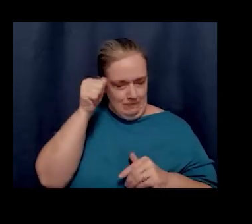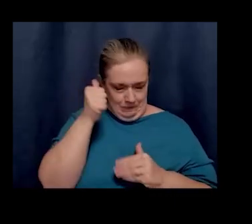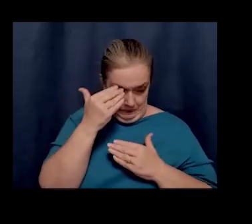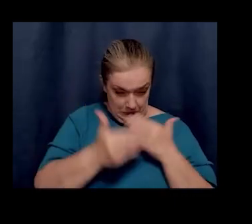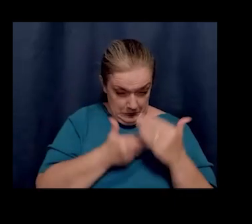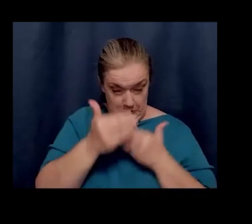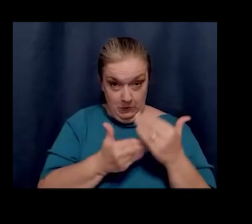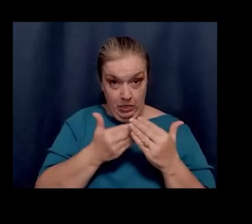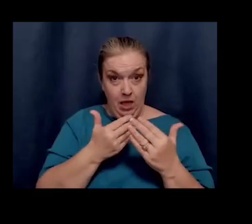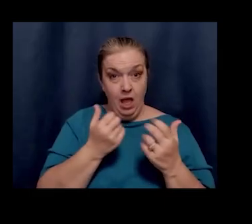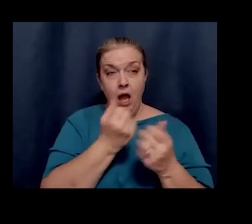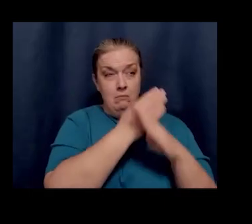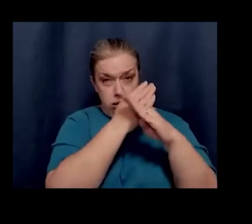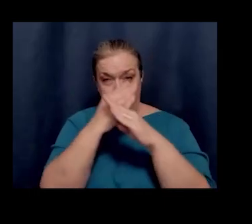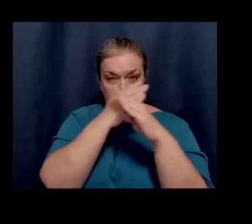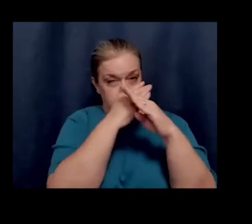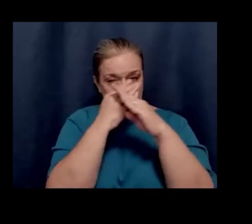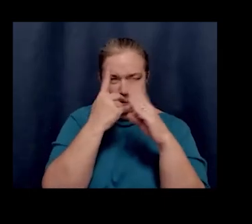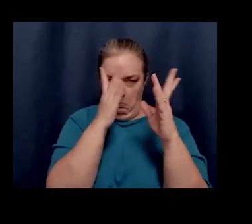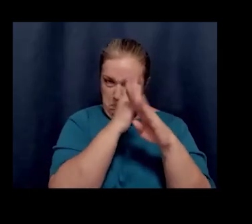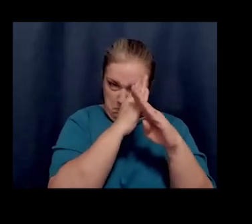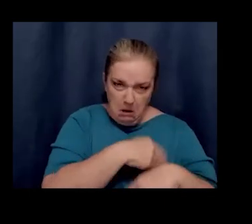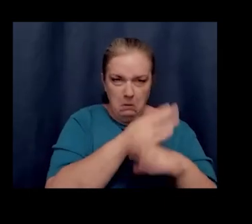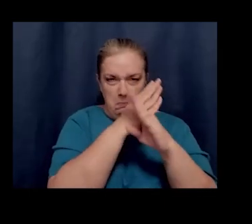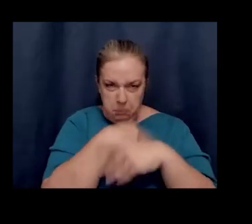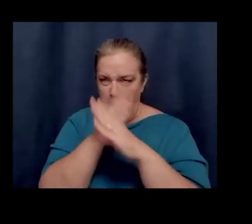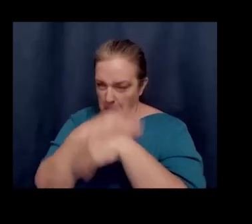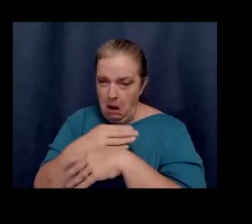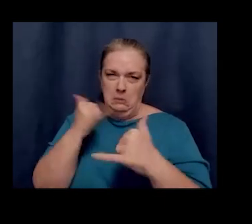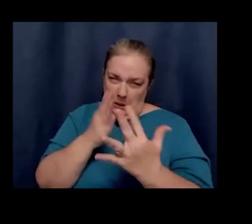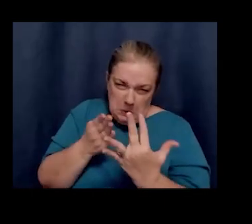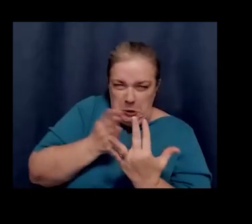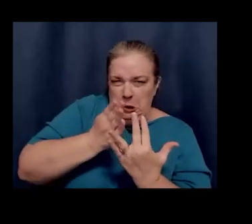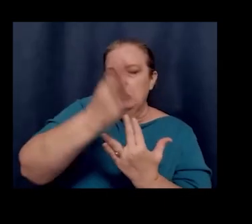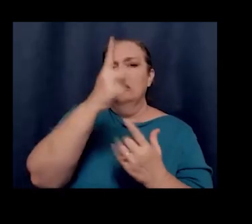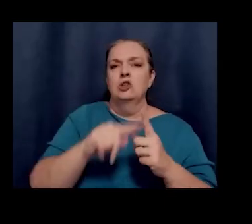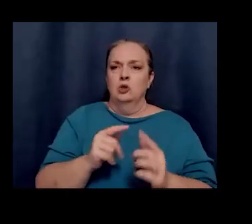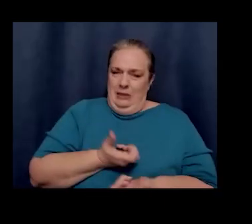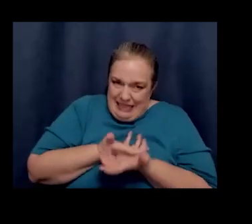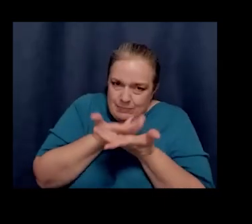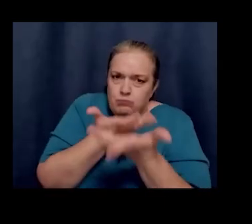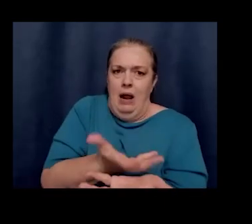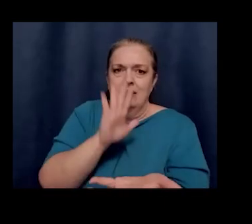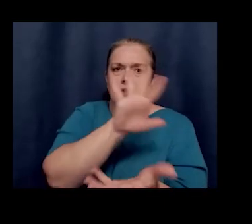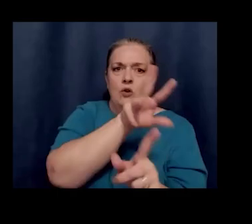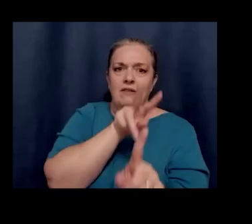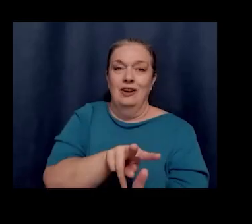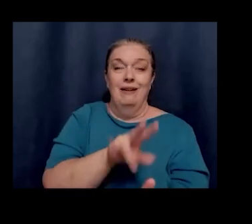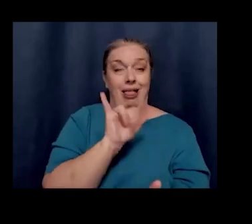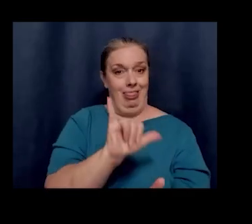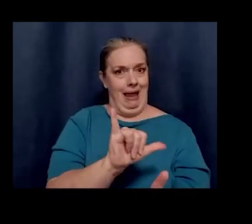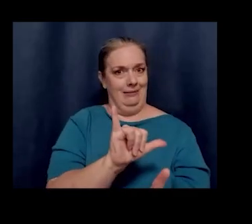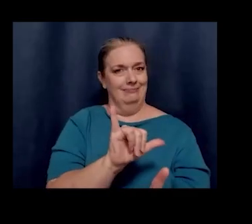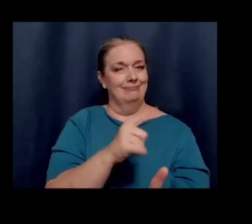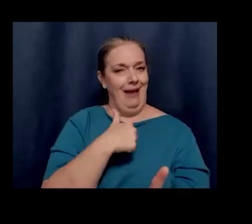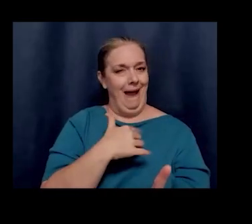a means to express her unique creative voice, which is how I feel about James